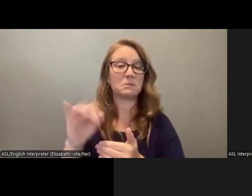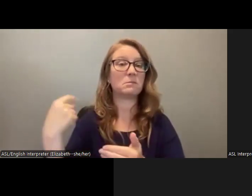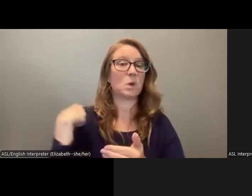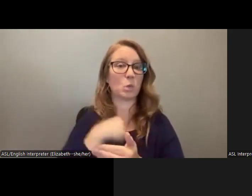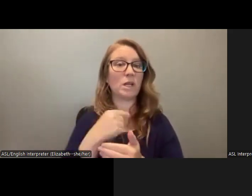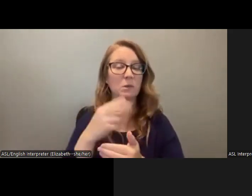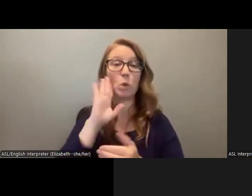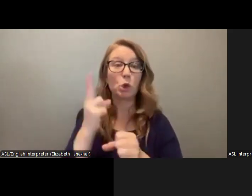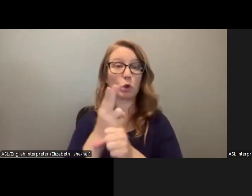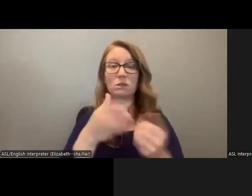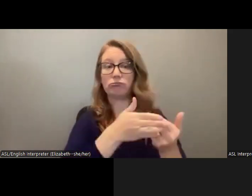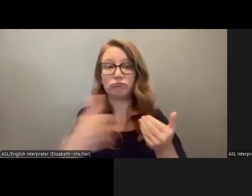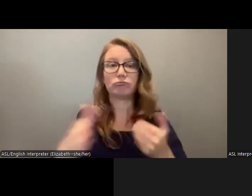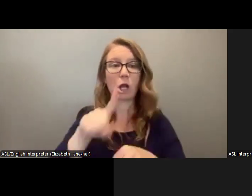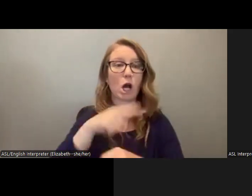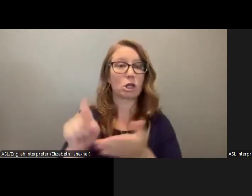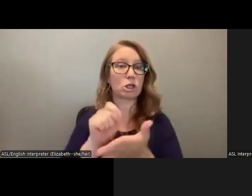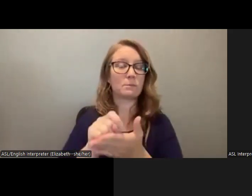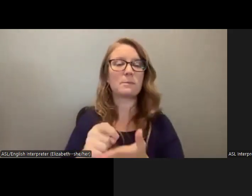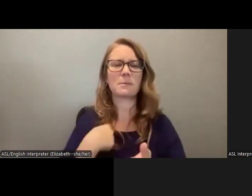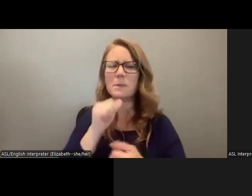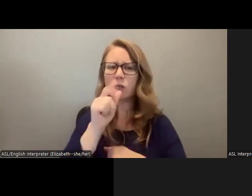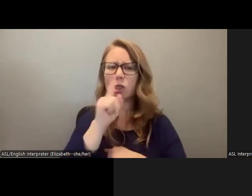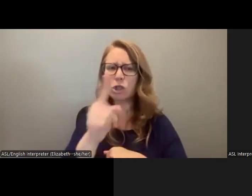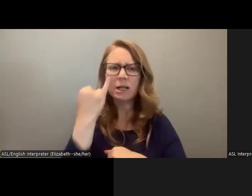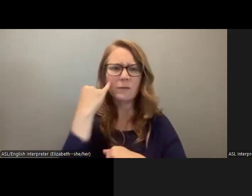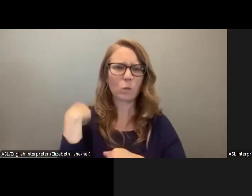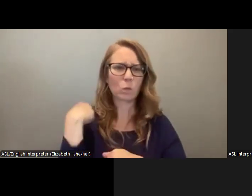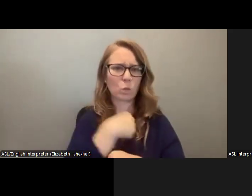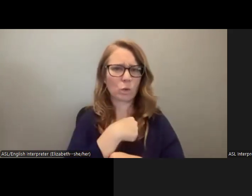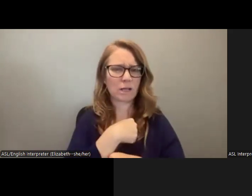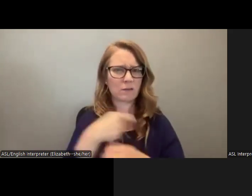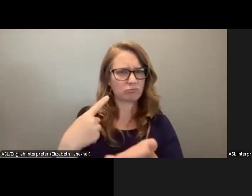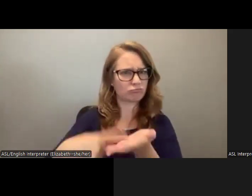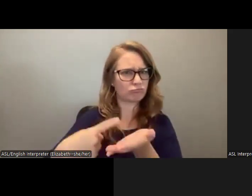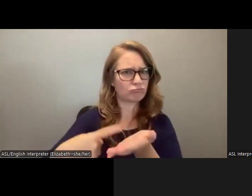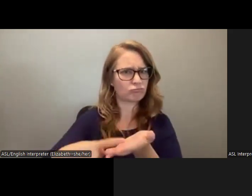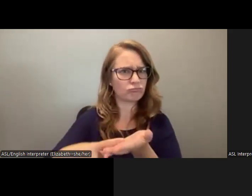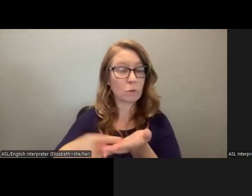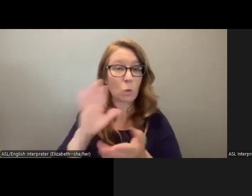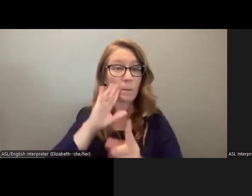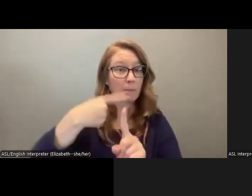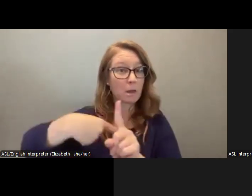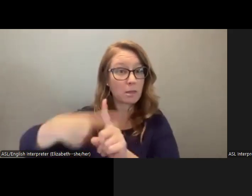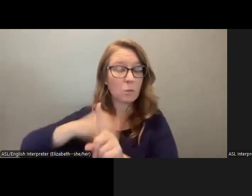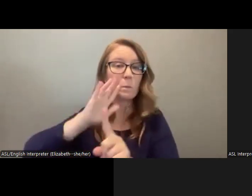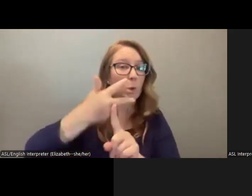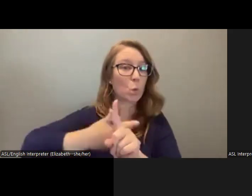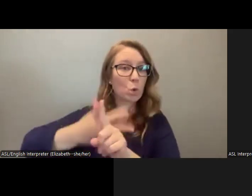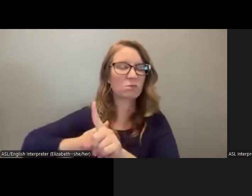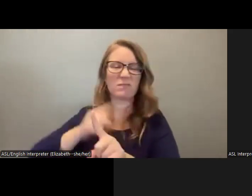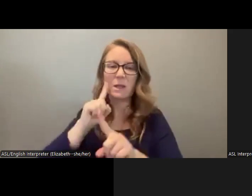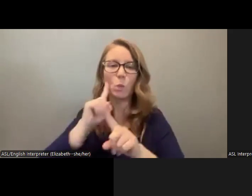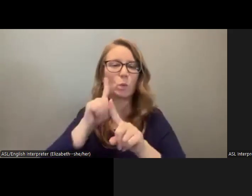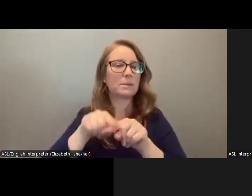that going forward, I'm not sure if we've talked about yet as far as if it's going to be monthly, quarterly. I think it kind of depends